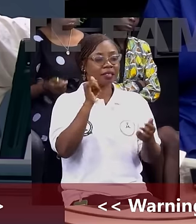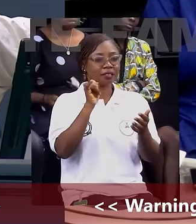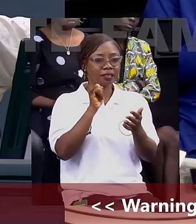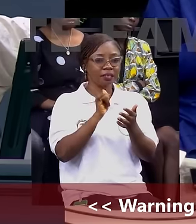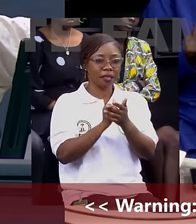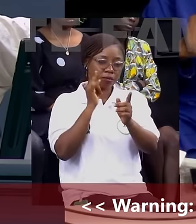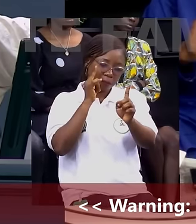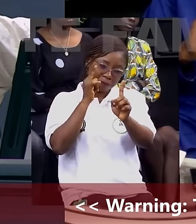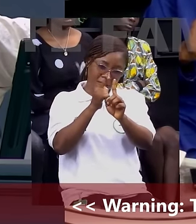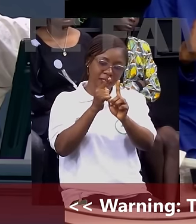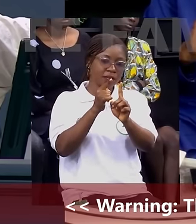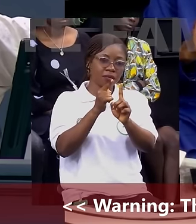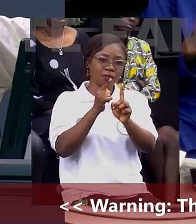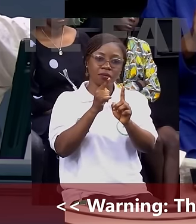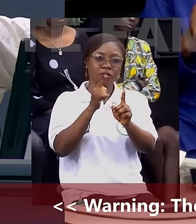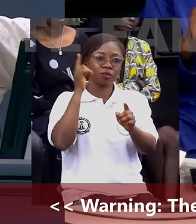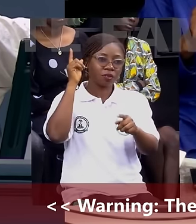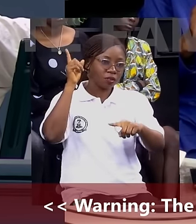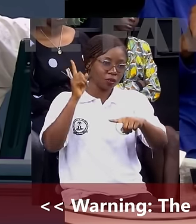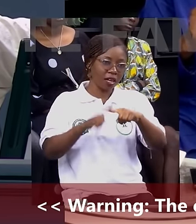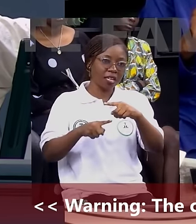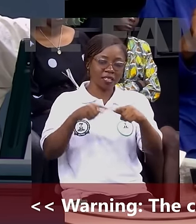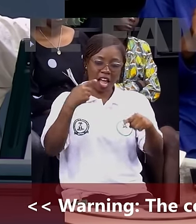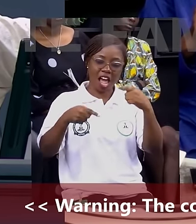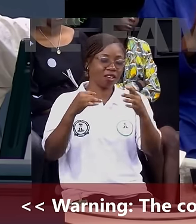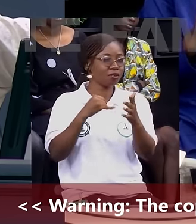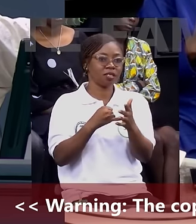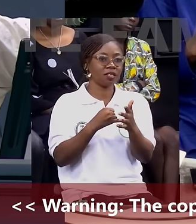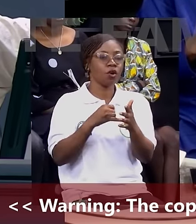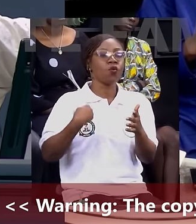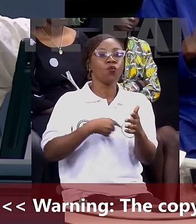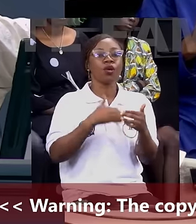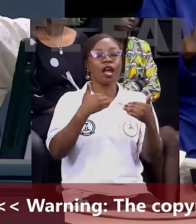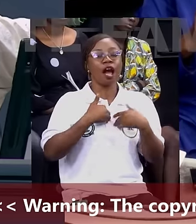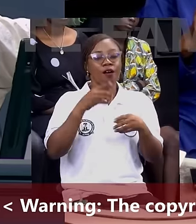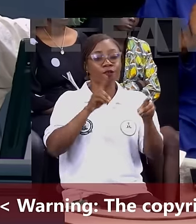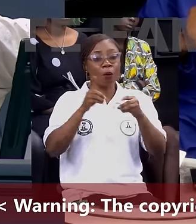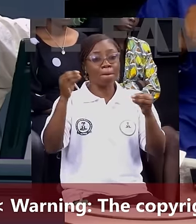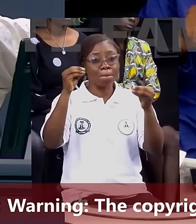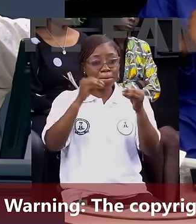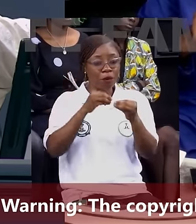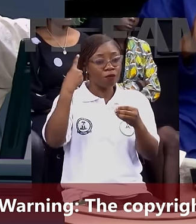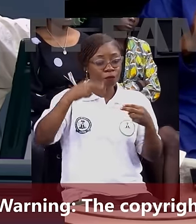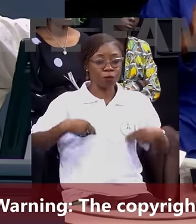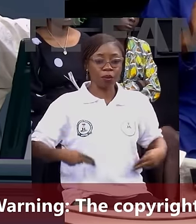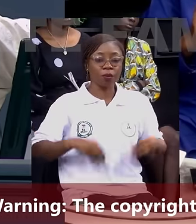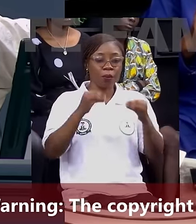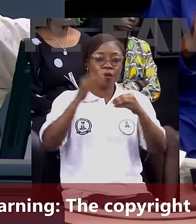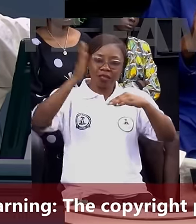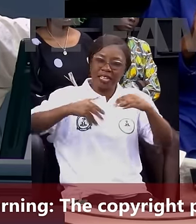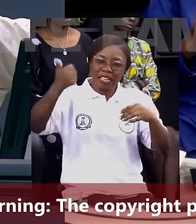is undisputable. We have done more for humanity, more than any other hospital that I